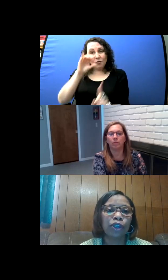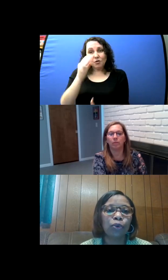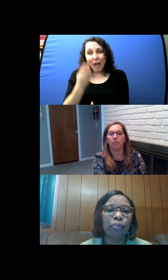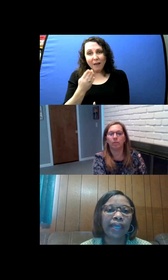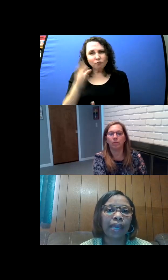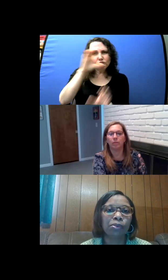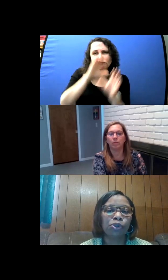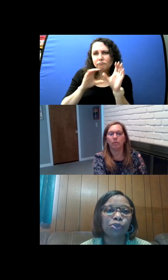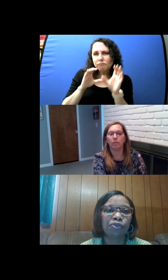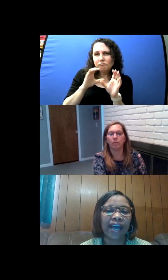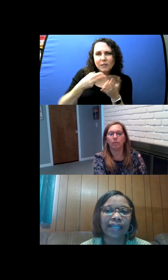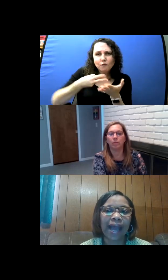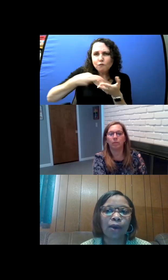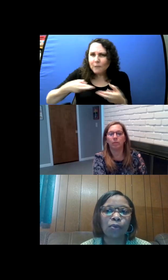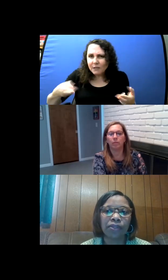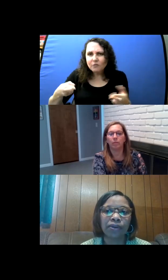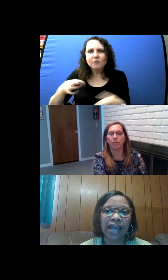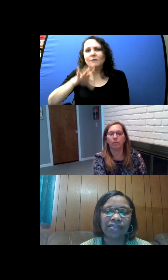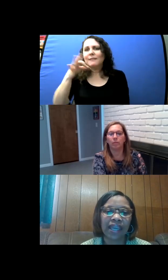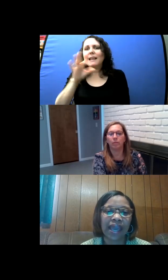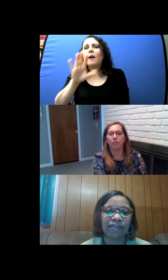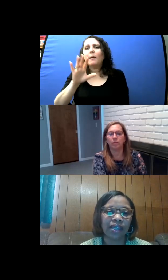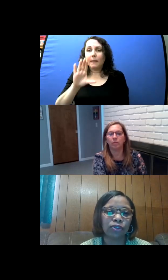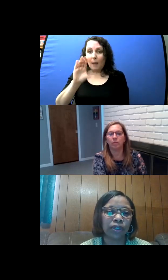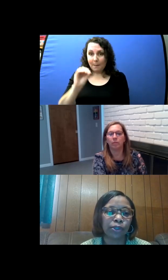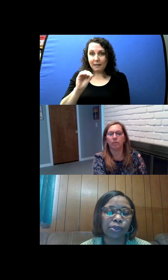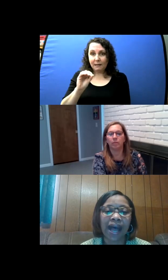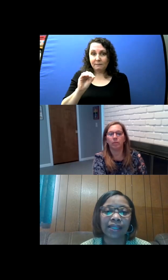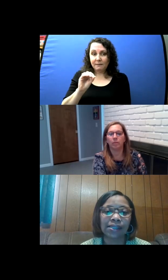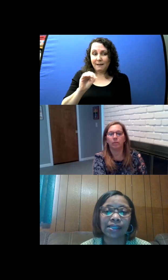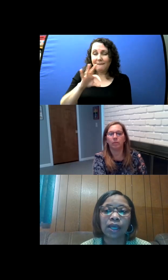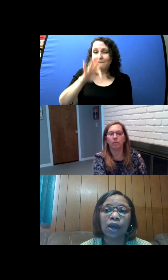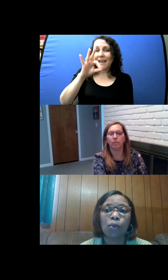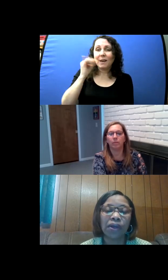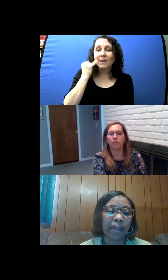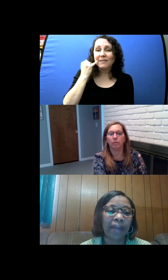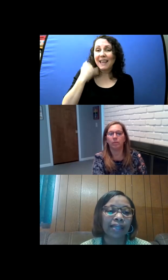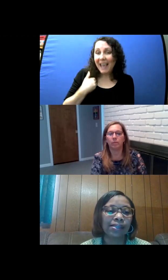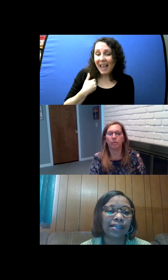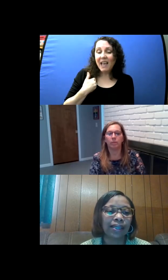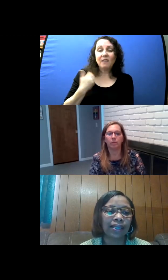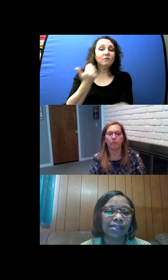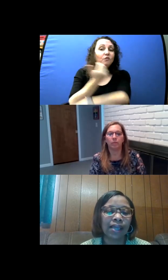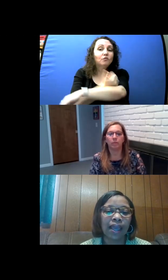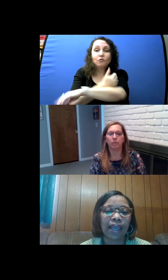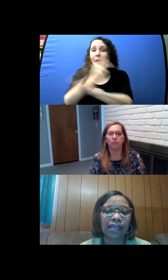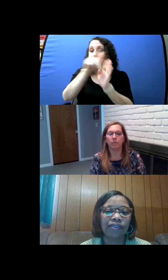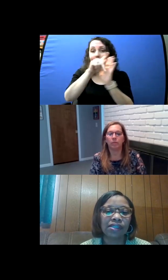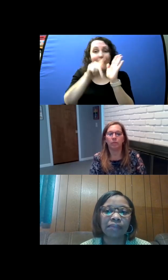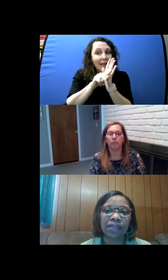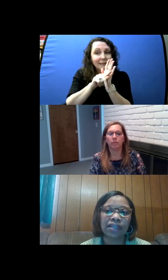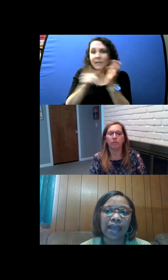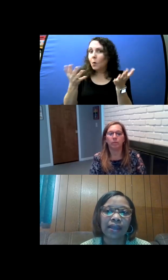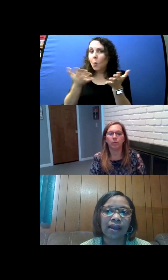that you will be able to find out whether or not they have a drug use policy, what that policy is, and if